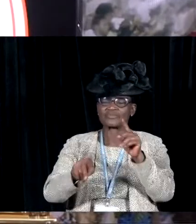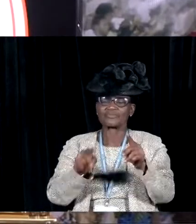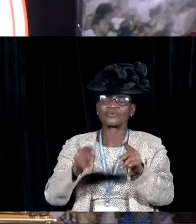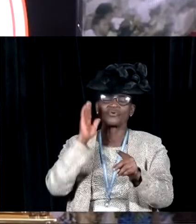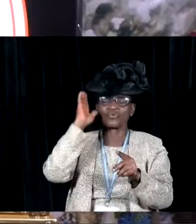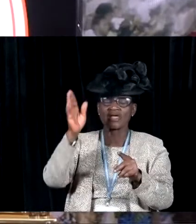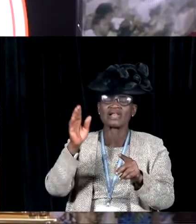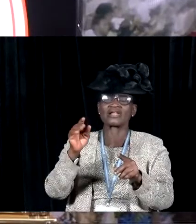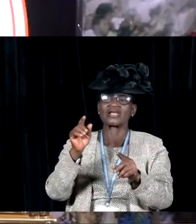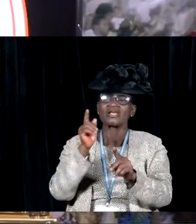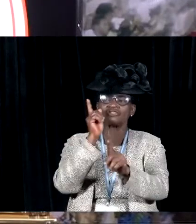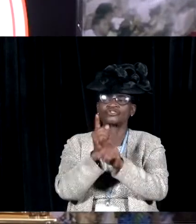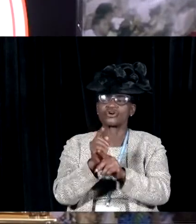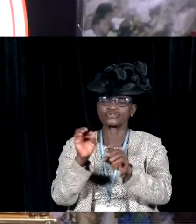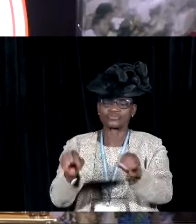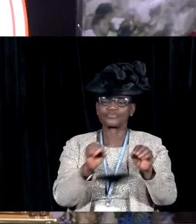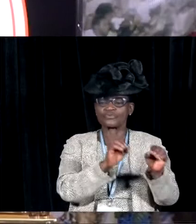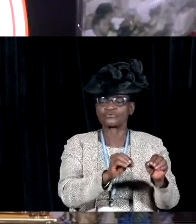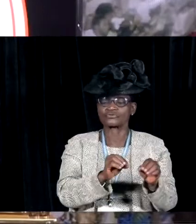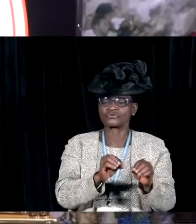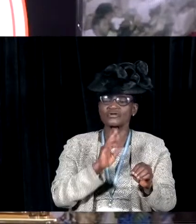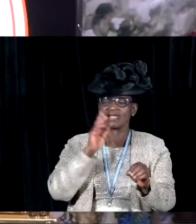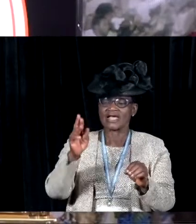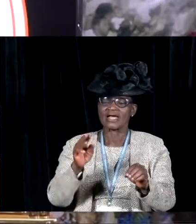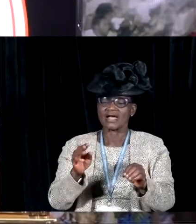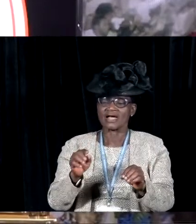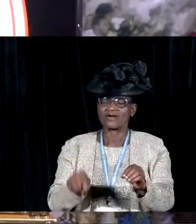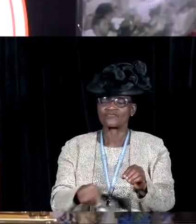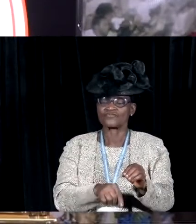their face down and pretend to be praying.